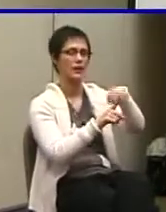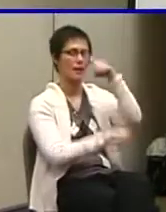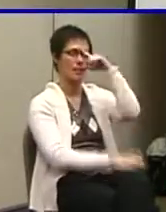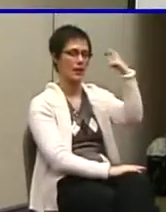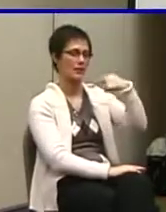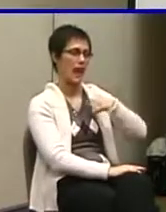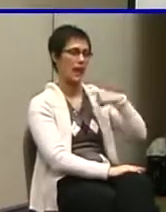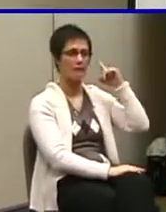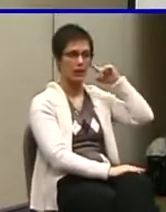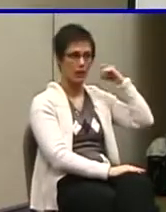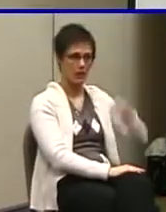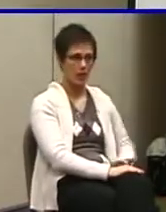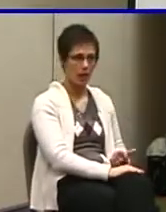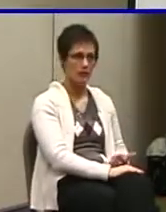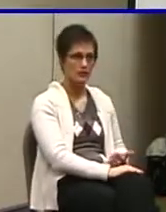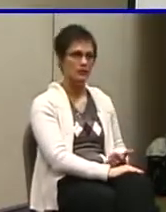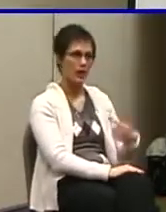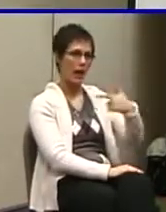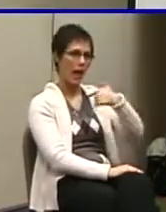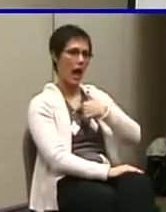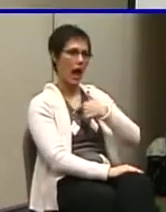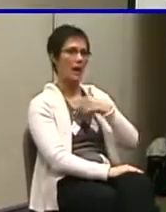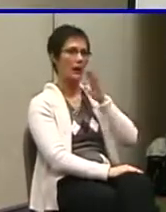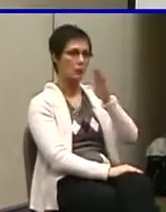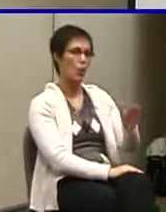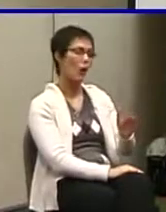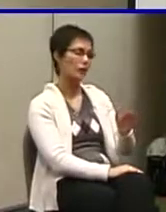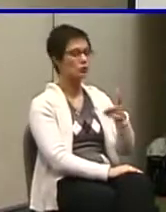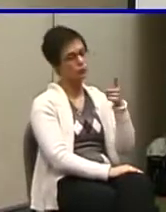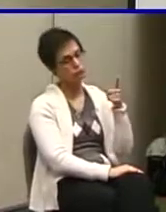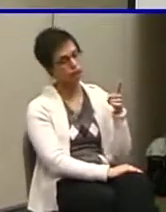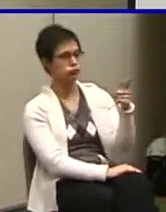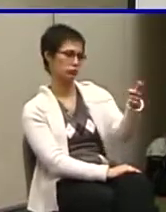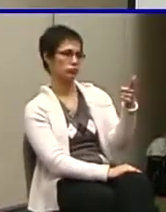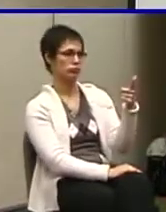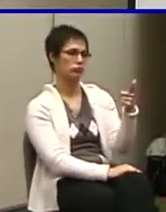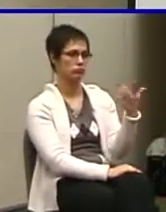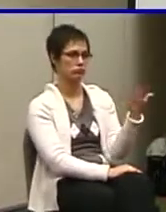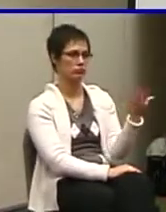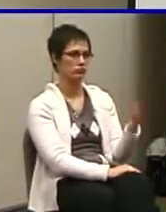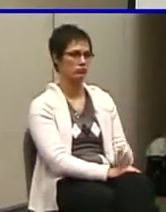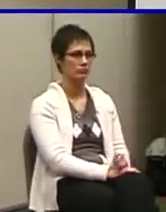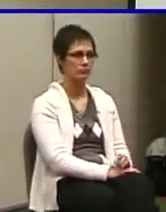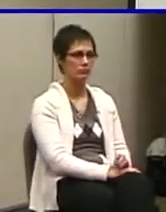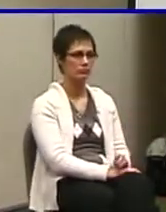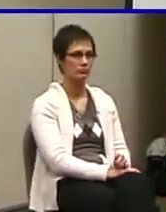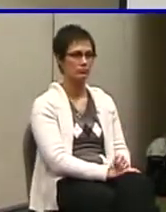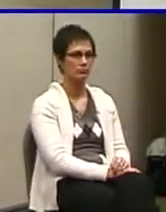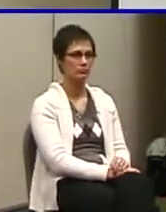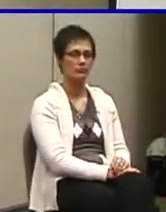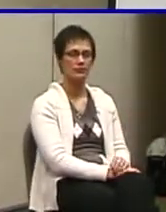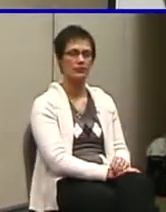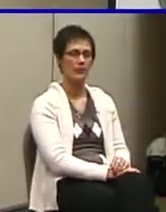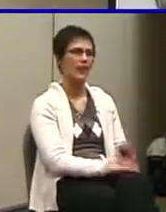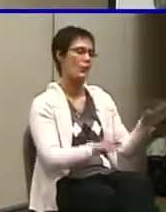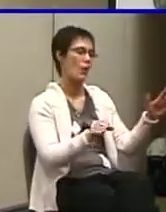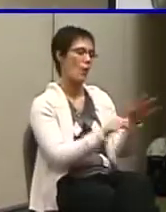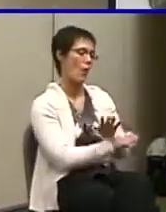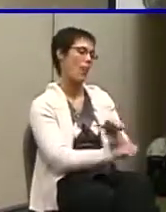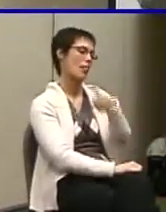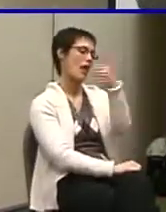I've got a hearing impairment, I'm bringing this gun because I'm going to blast somebody's butt if they give me any more trouble. Okay. That's a whole other